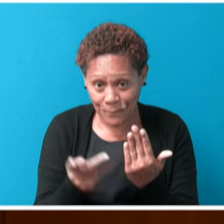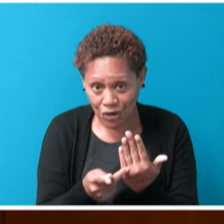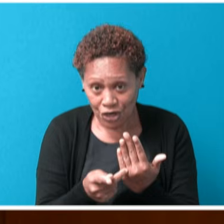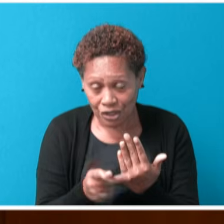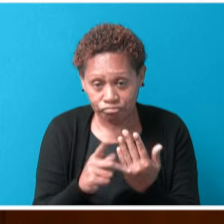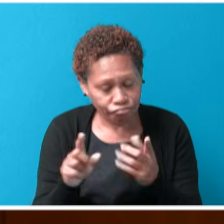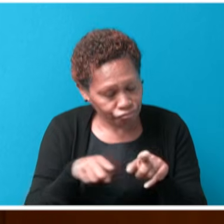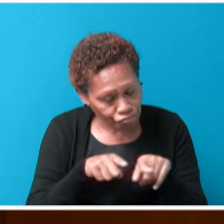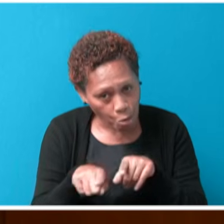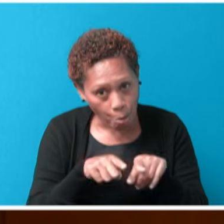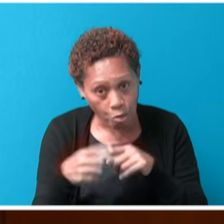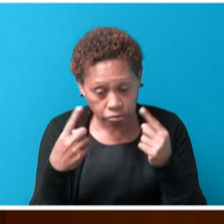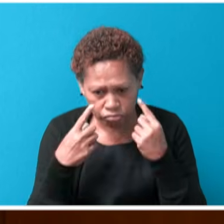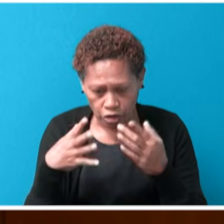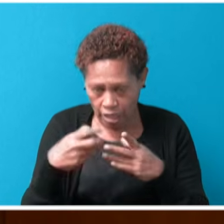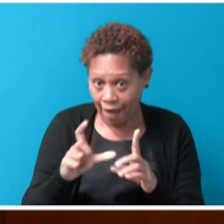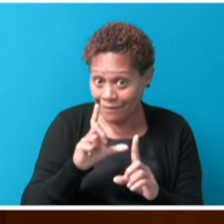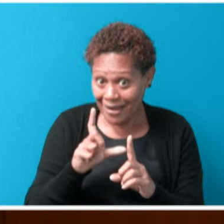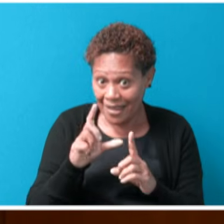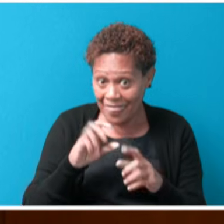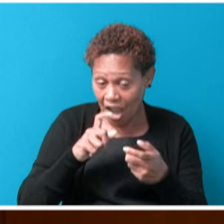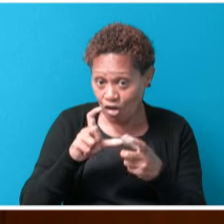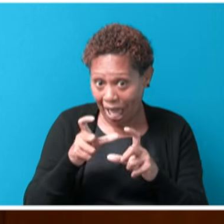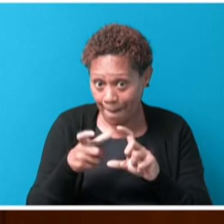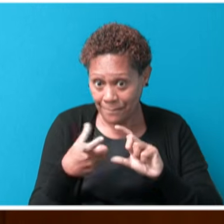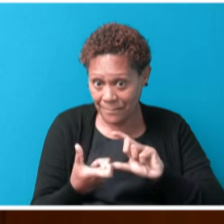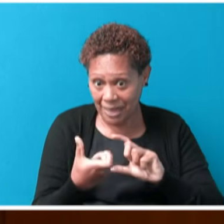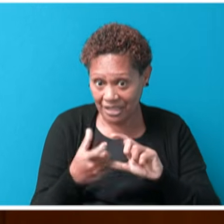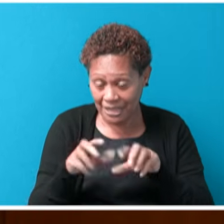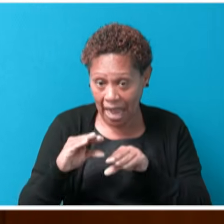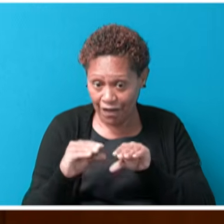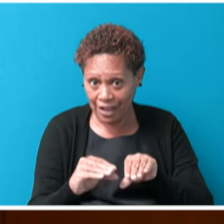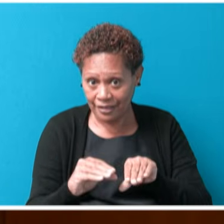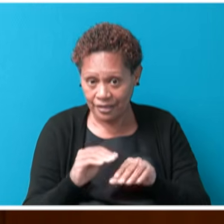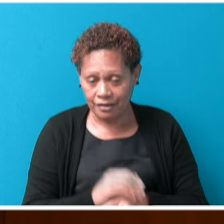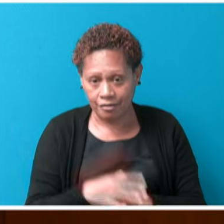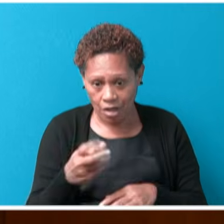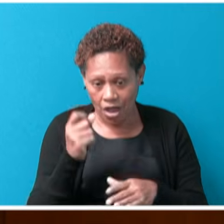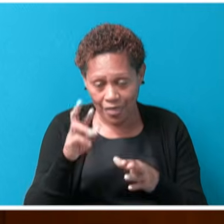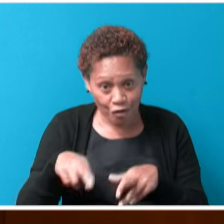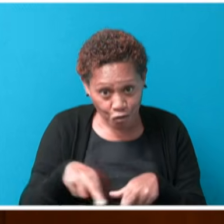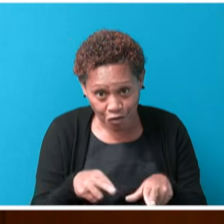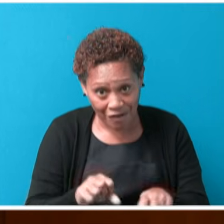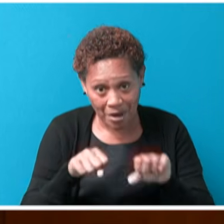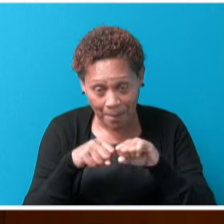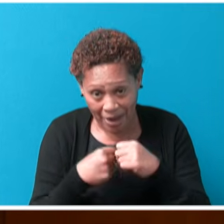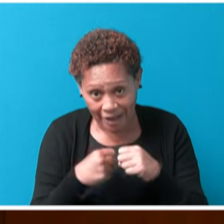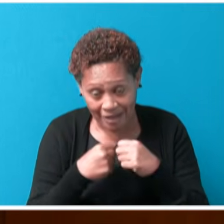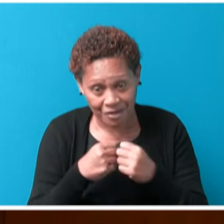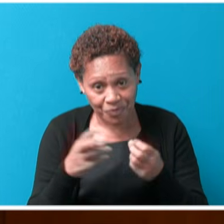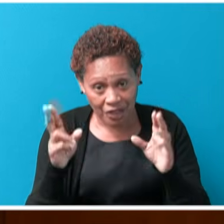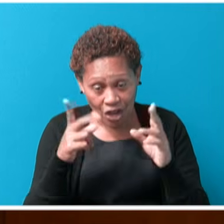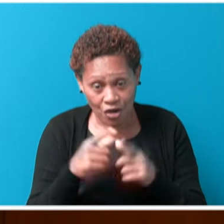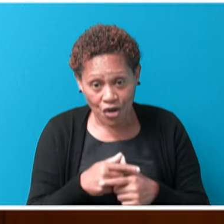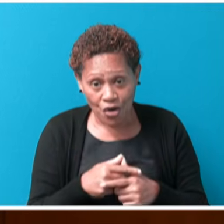most significant climate adaptation investment. Through river upgrades, drainage systems, and